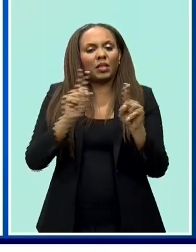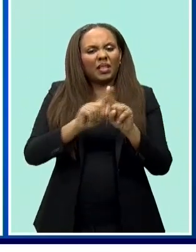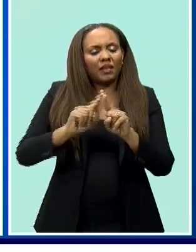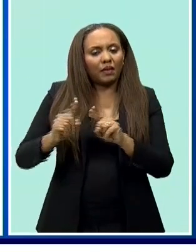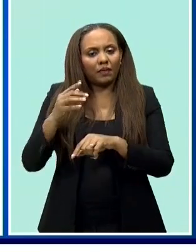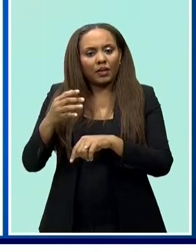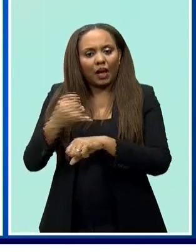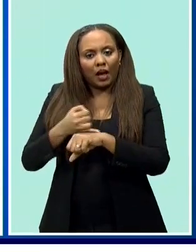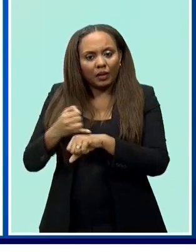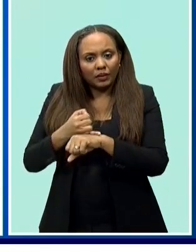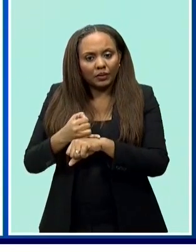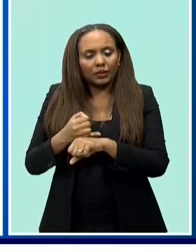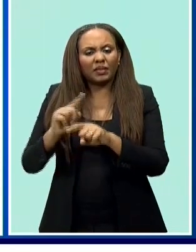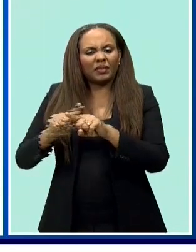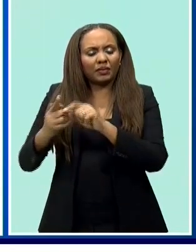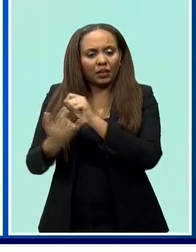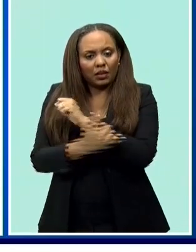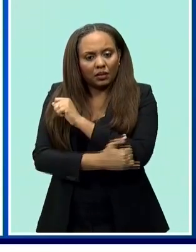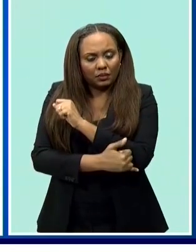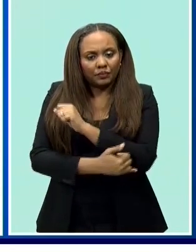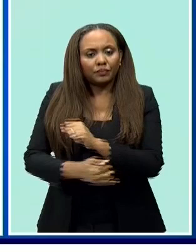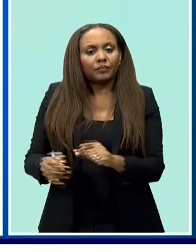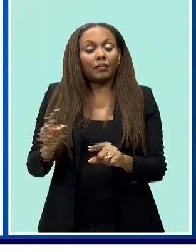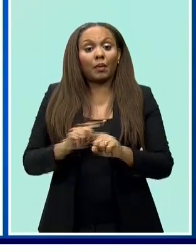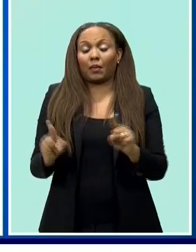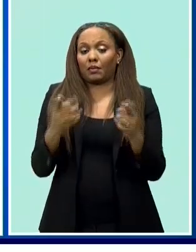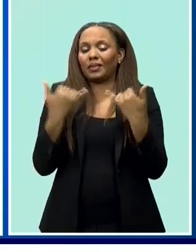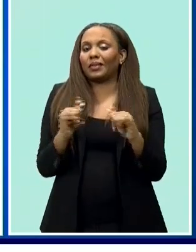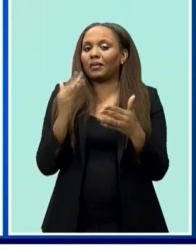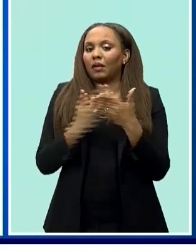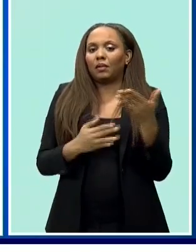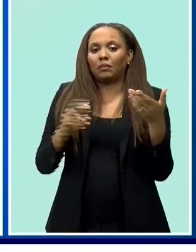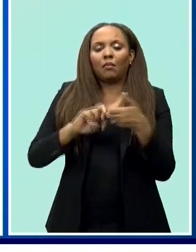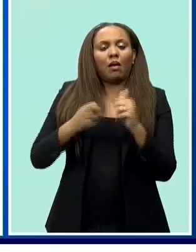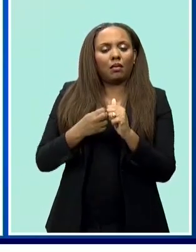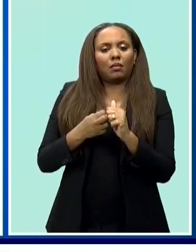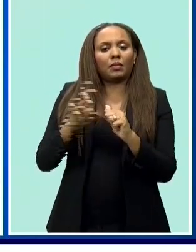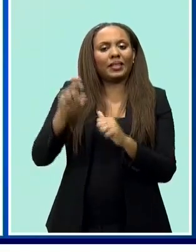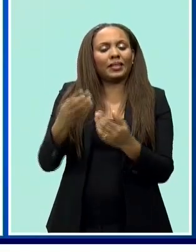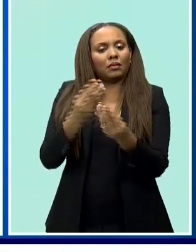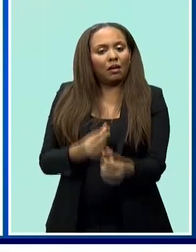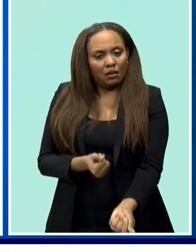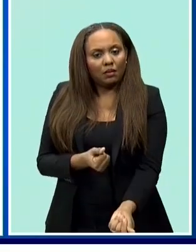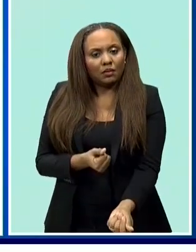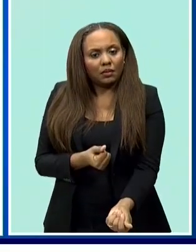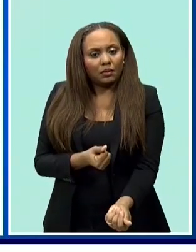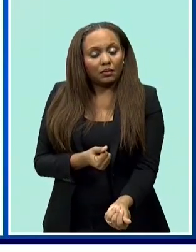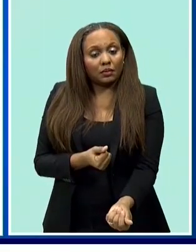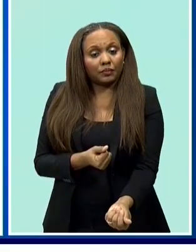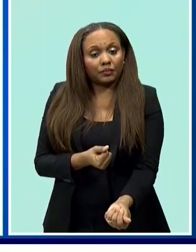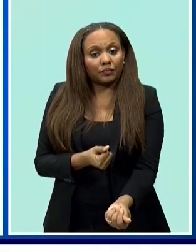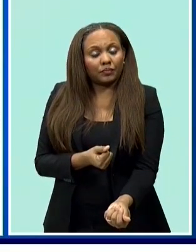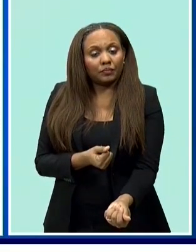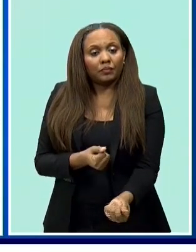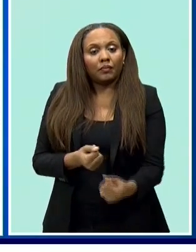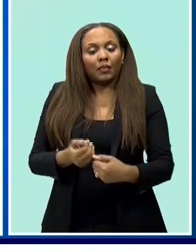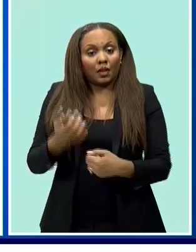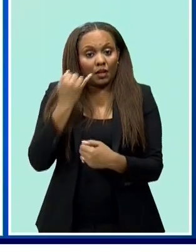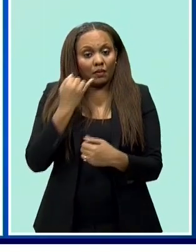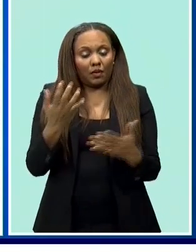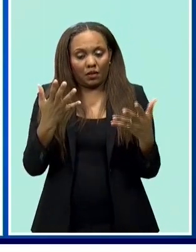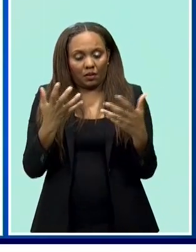states. However, there are still outstanding issues which we must address if we are to keep pace